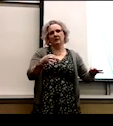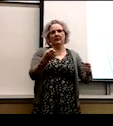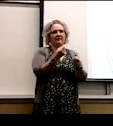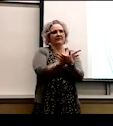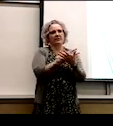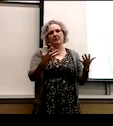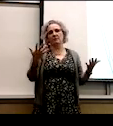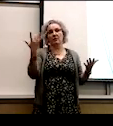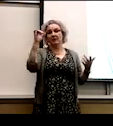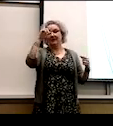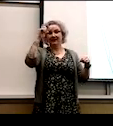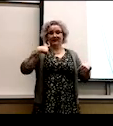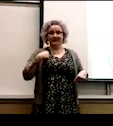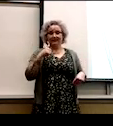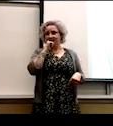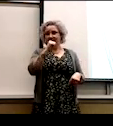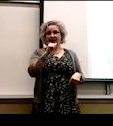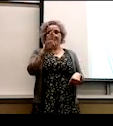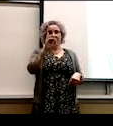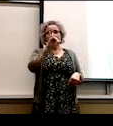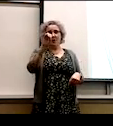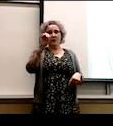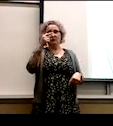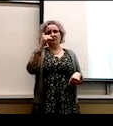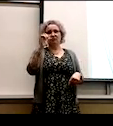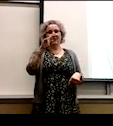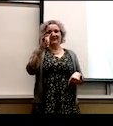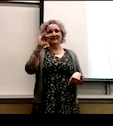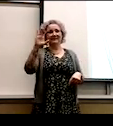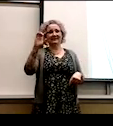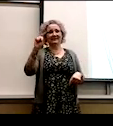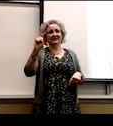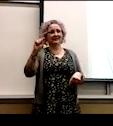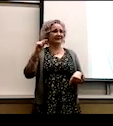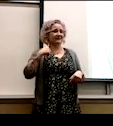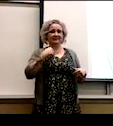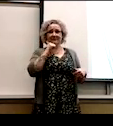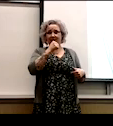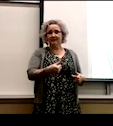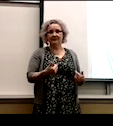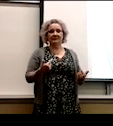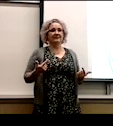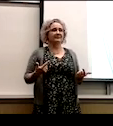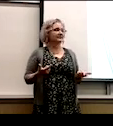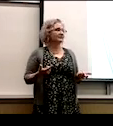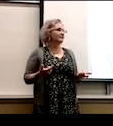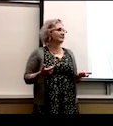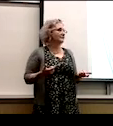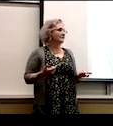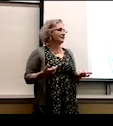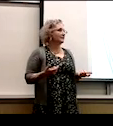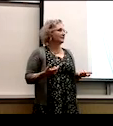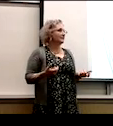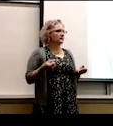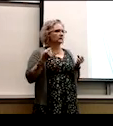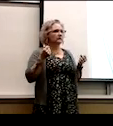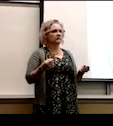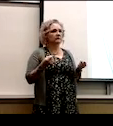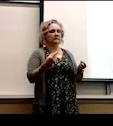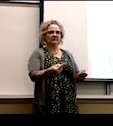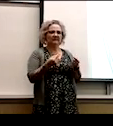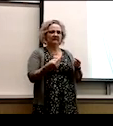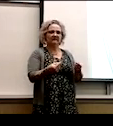effects of triplication of the chromosome 21, but there's a lot.